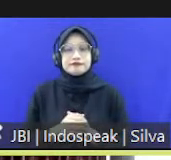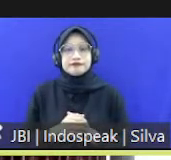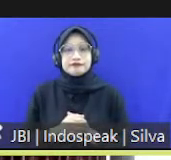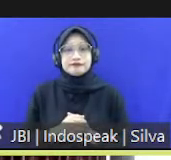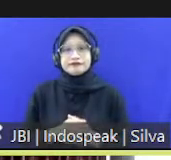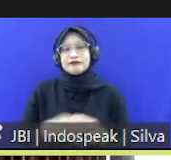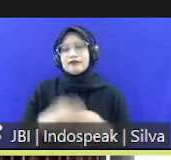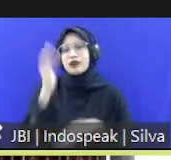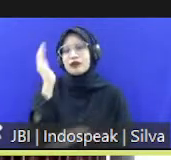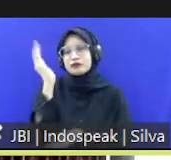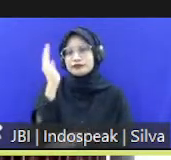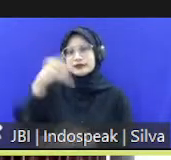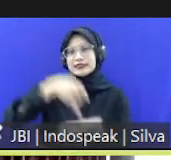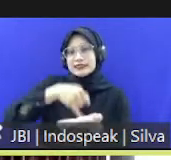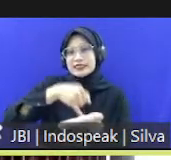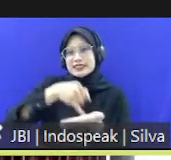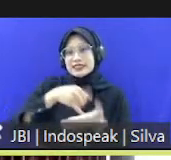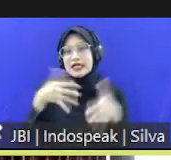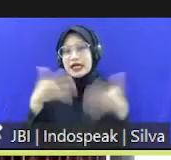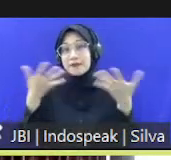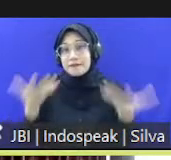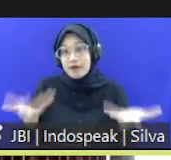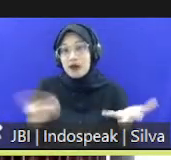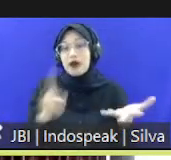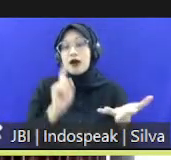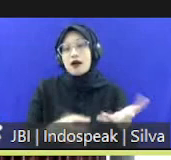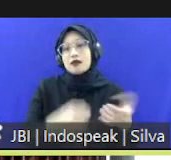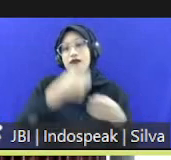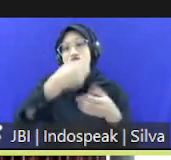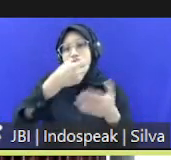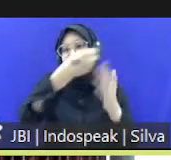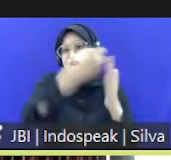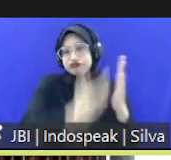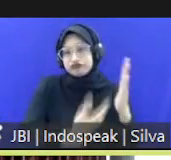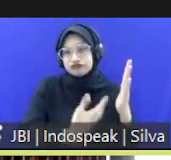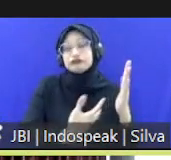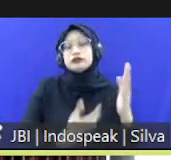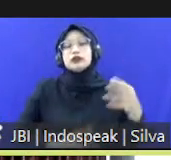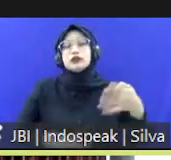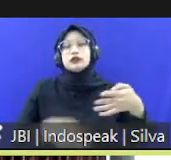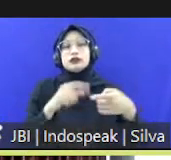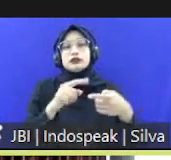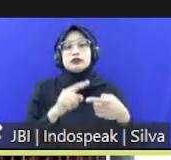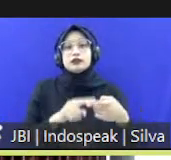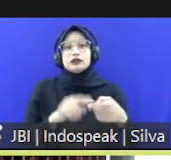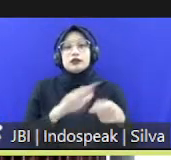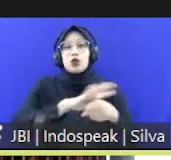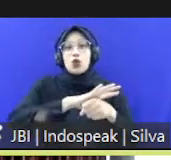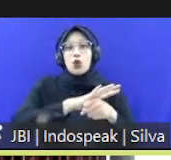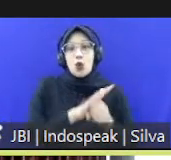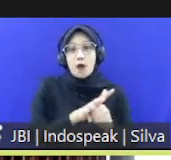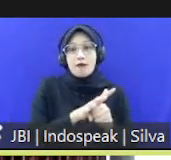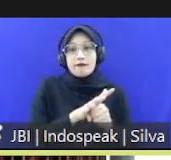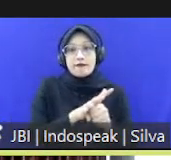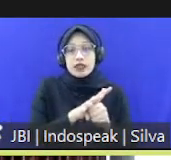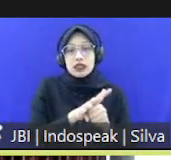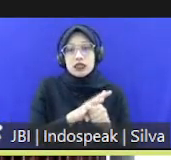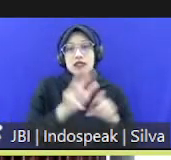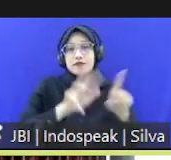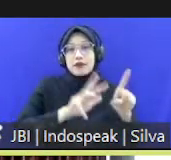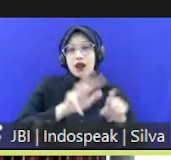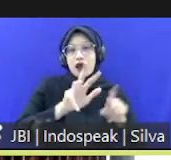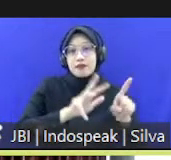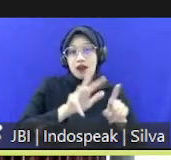my presentation will cover several topics, including the wave of COVID-19 data in